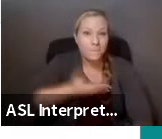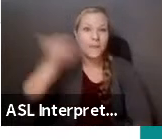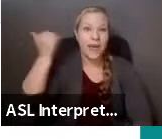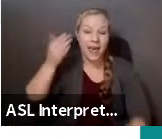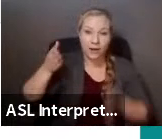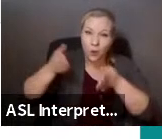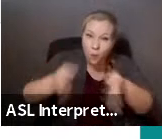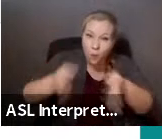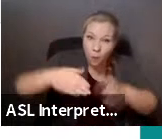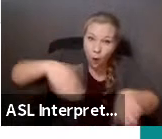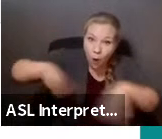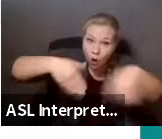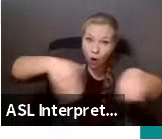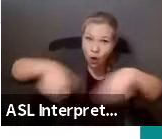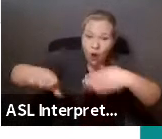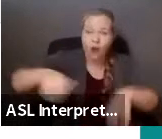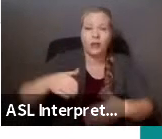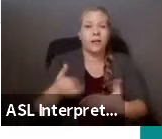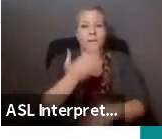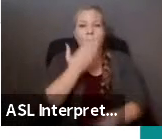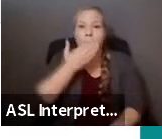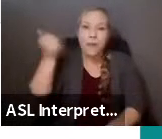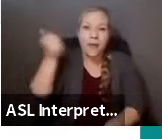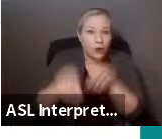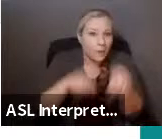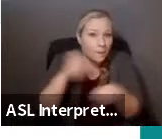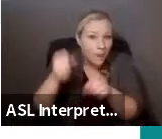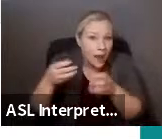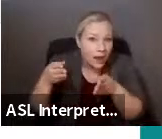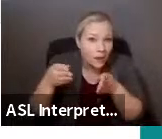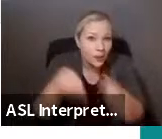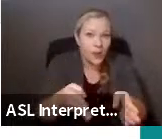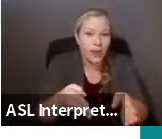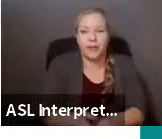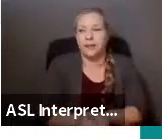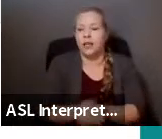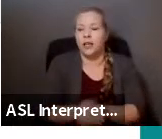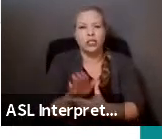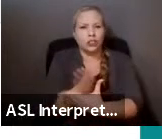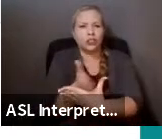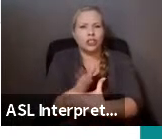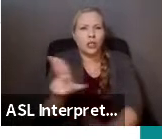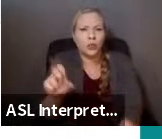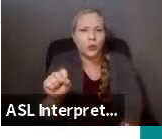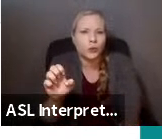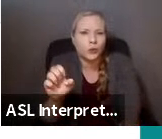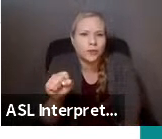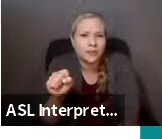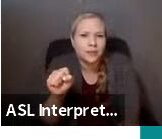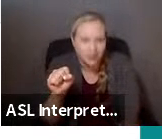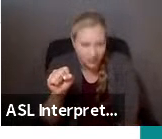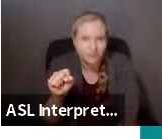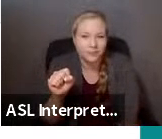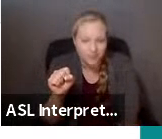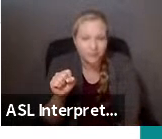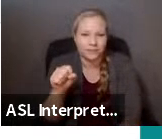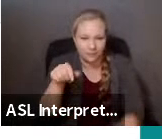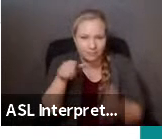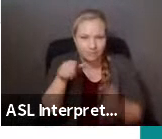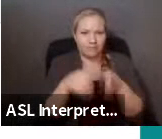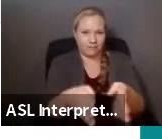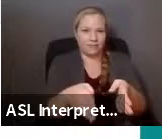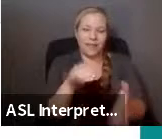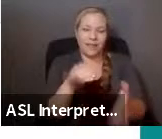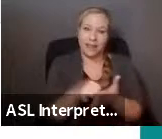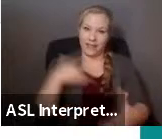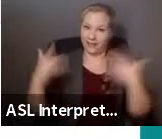bike lanes, and shared use pathways. So it's pretty extensive, and so in that way, pretty exciting. It's